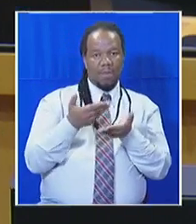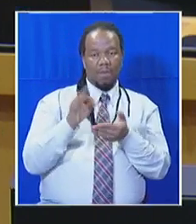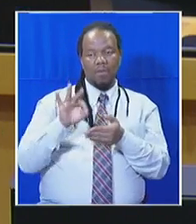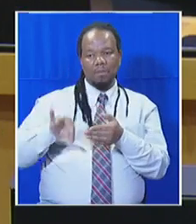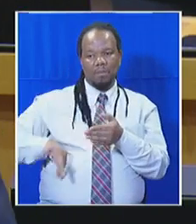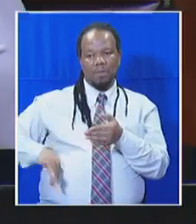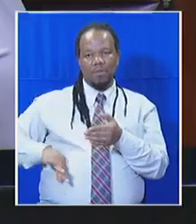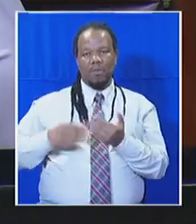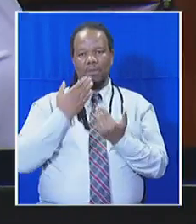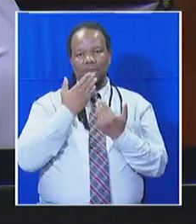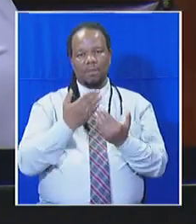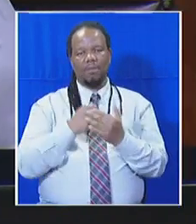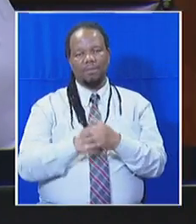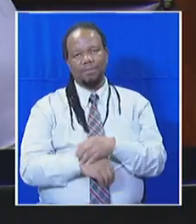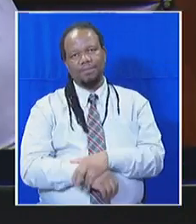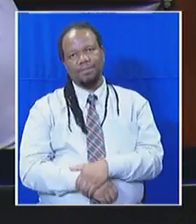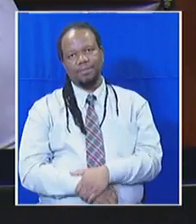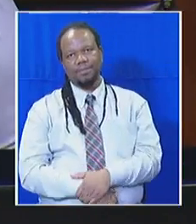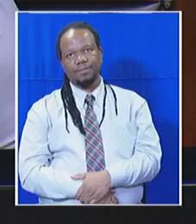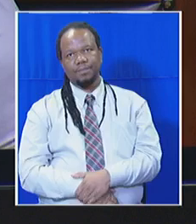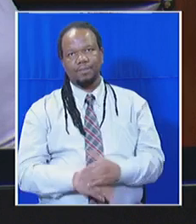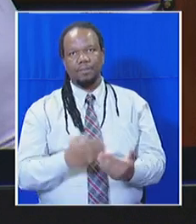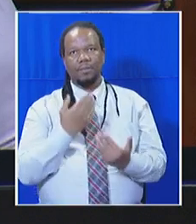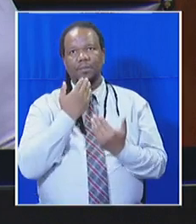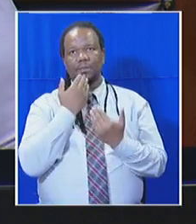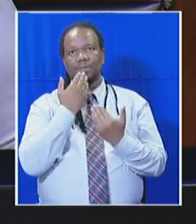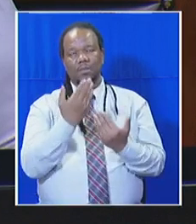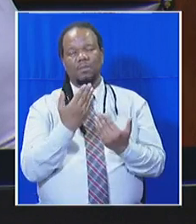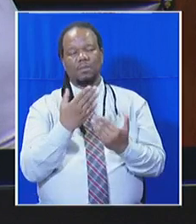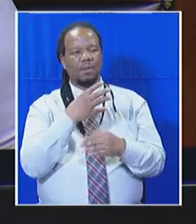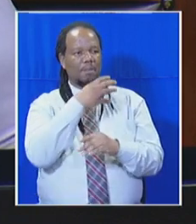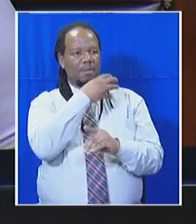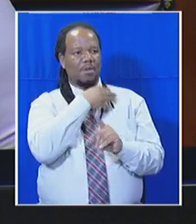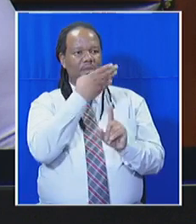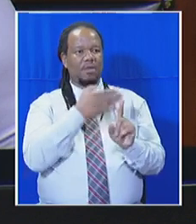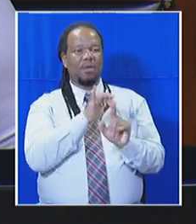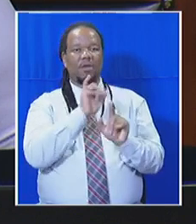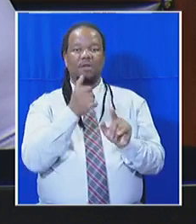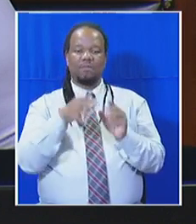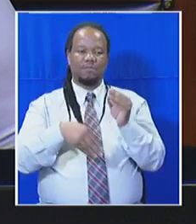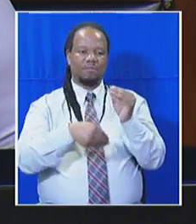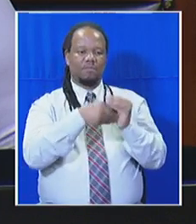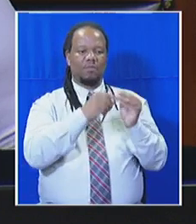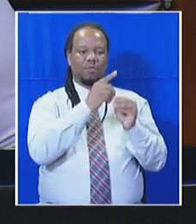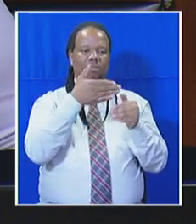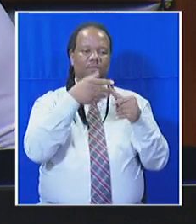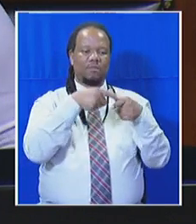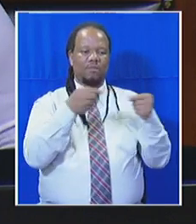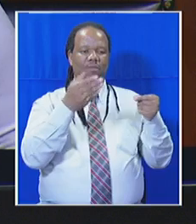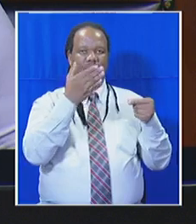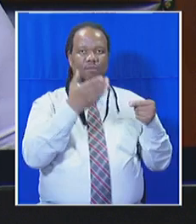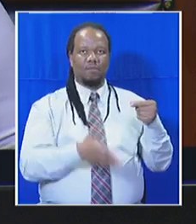beneficiaries. Siyabonga. Thank you, Honorable Minister. That is the end of the supplementary questions to